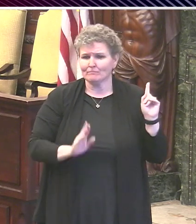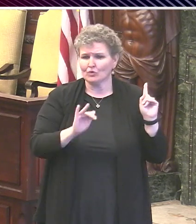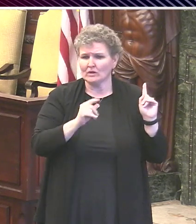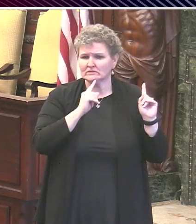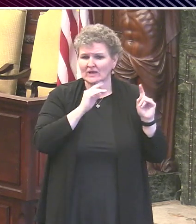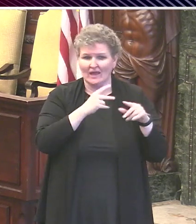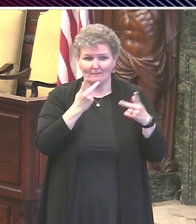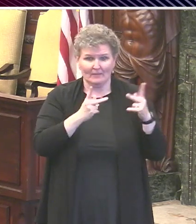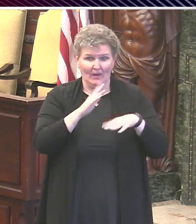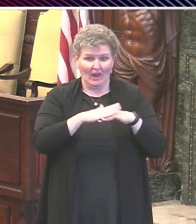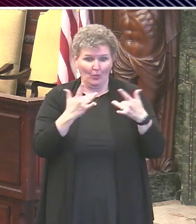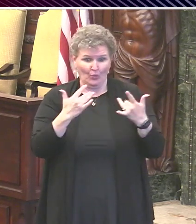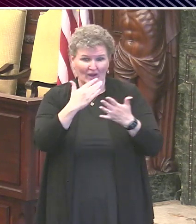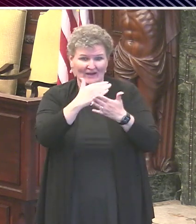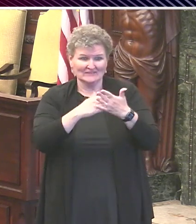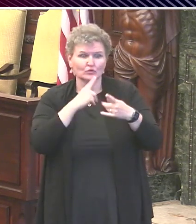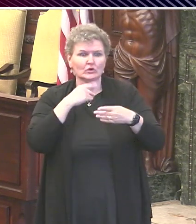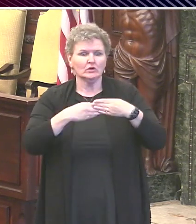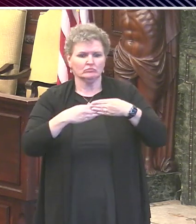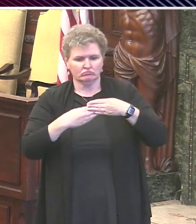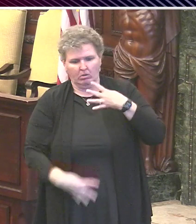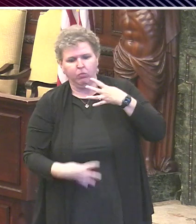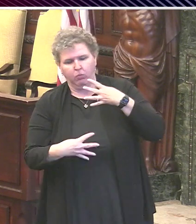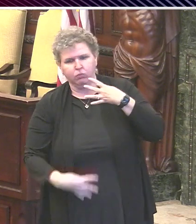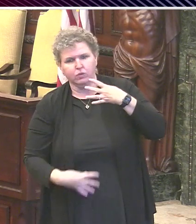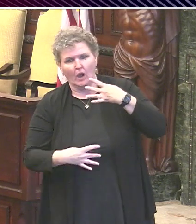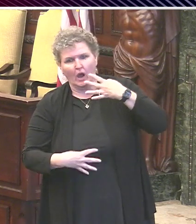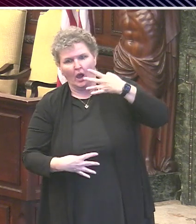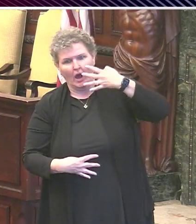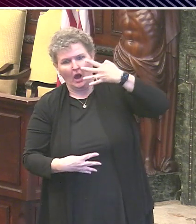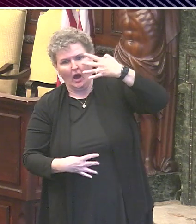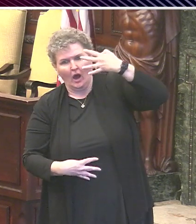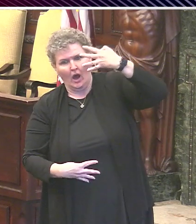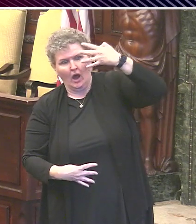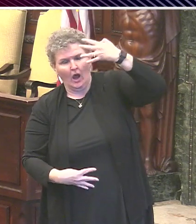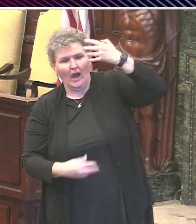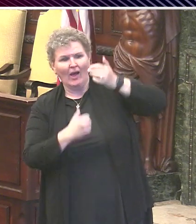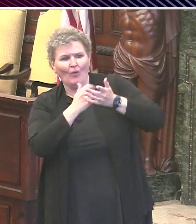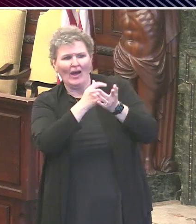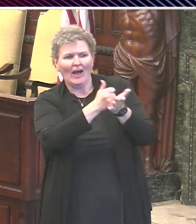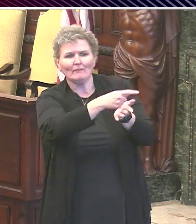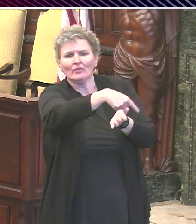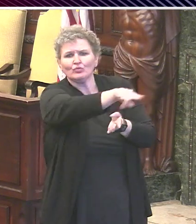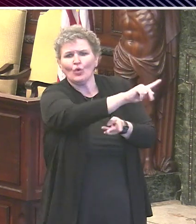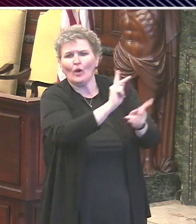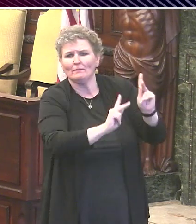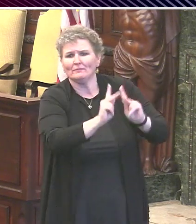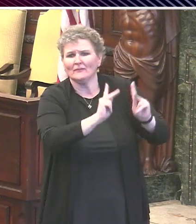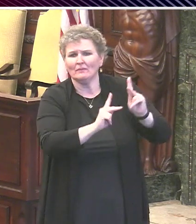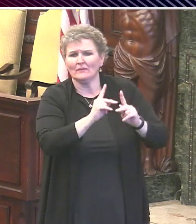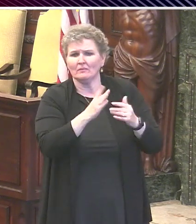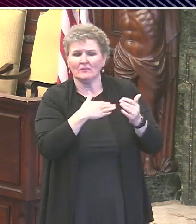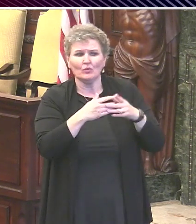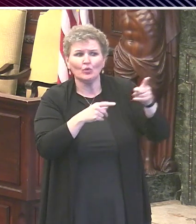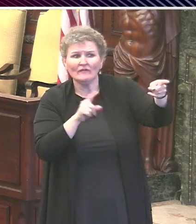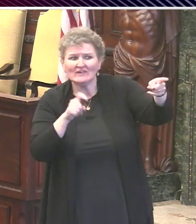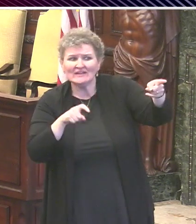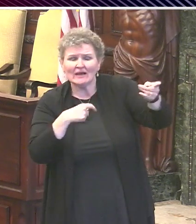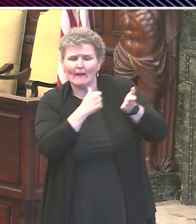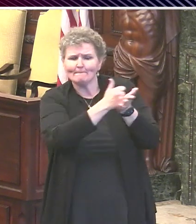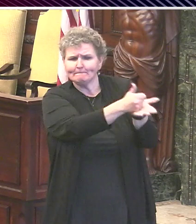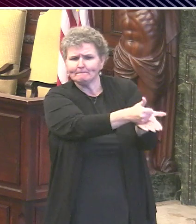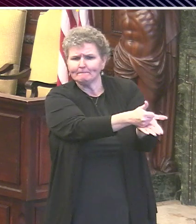list, but there are other things we can do in the interim to help them with their needs. But again, as I'll reiterate,